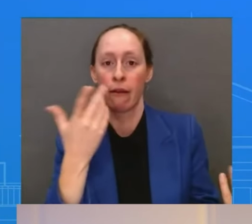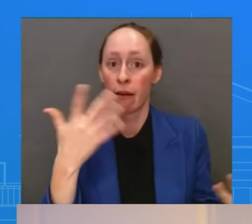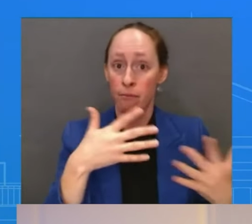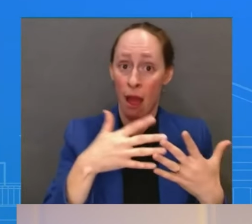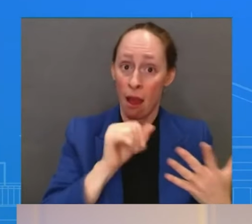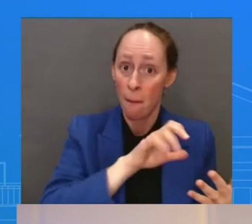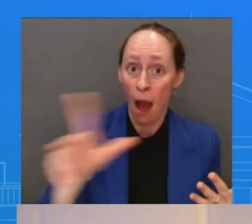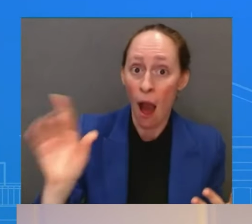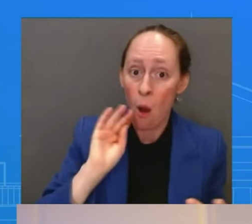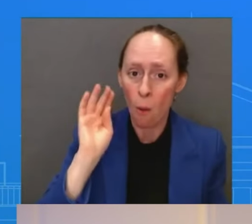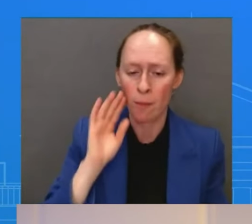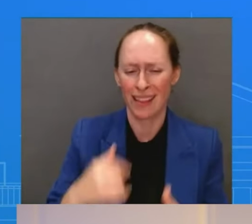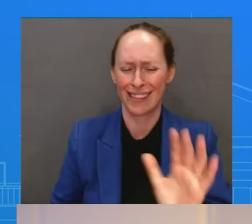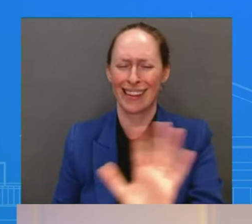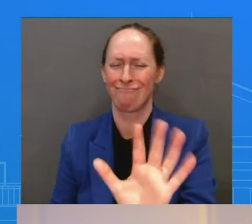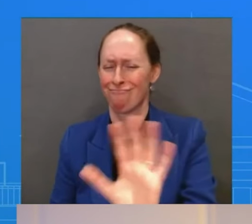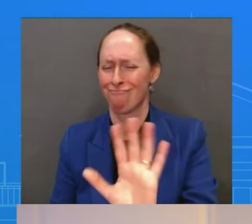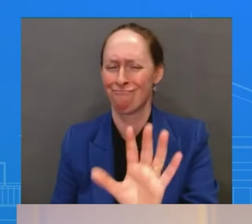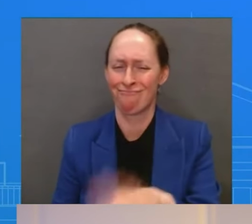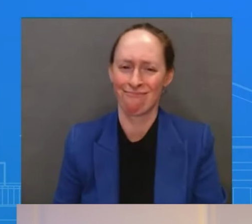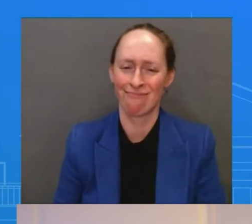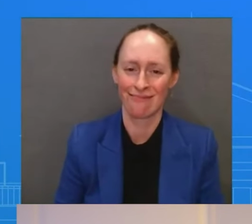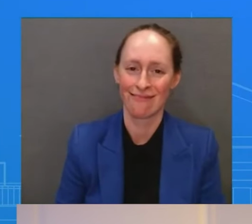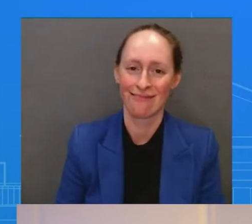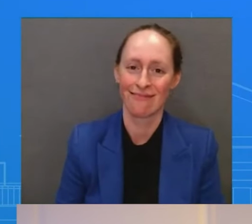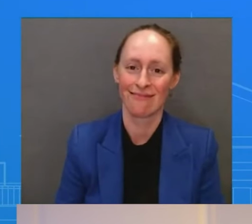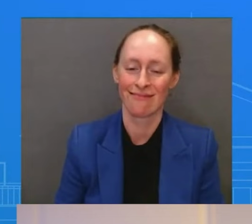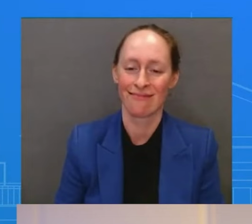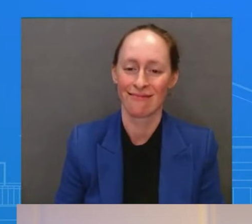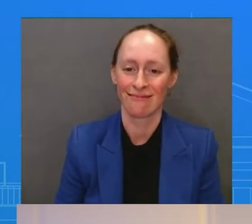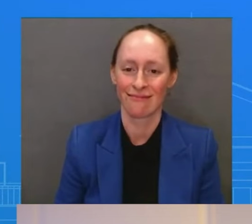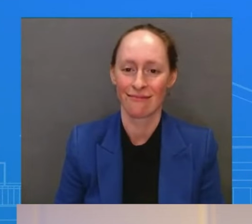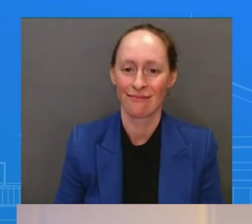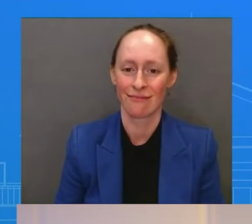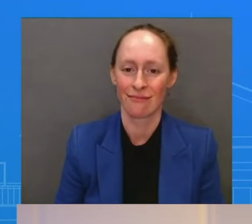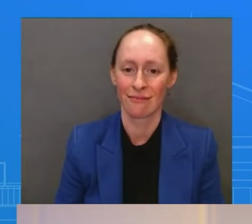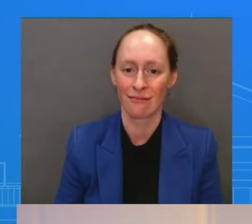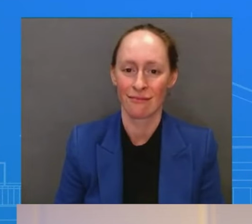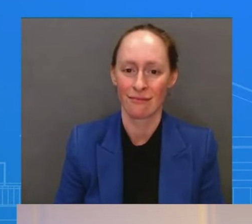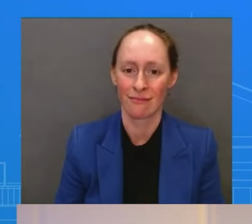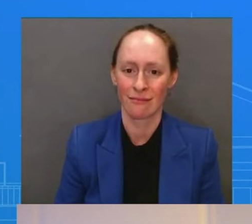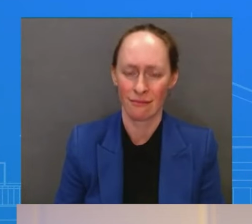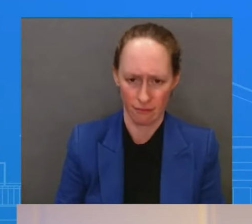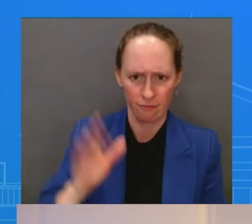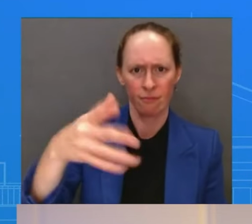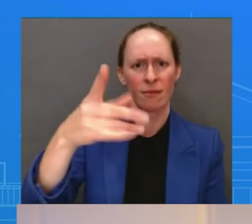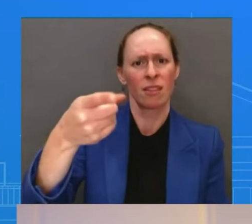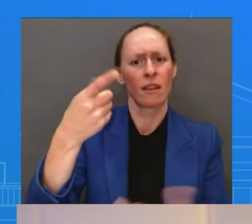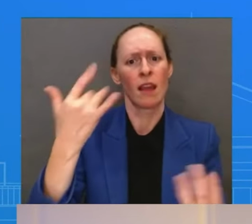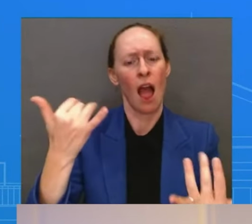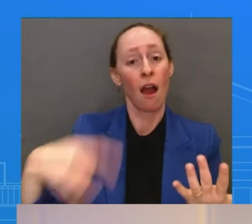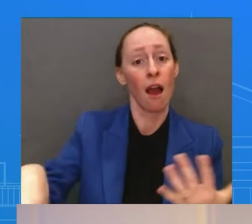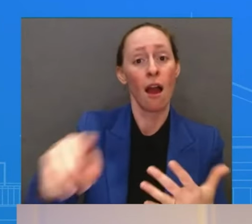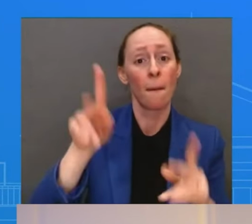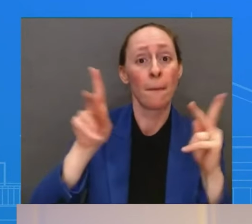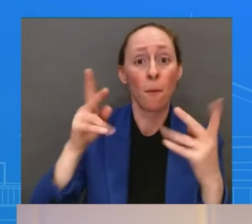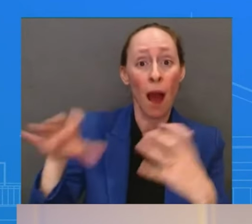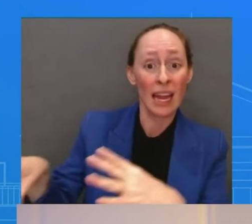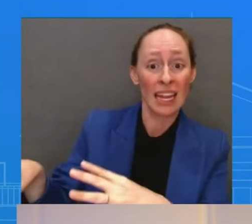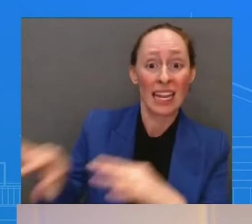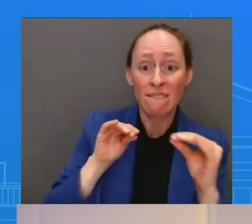Overland and by sea and by land efforts. I guess, why is it that we find ourselves in so